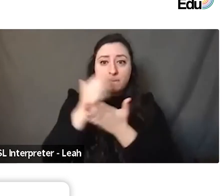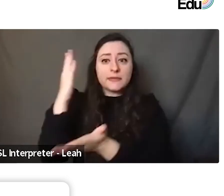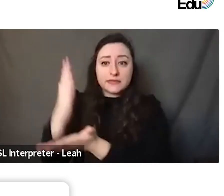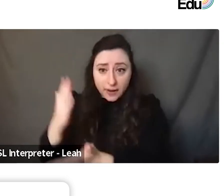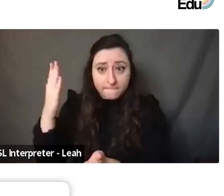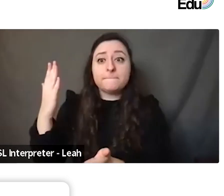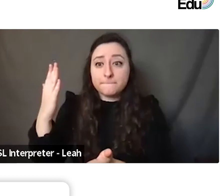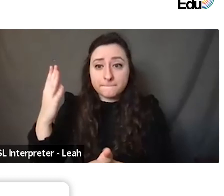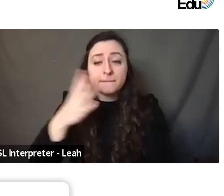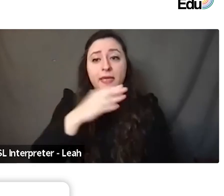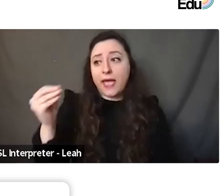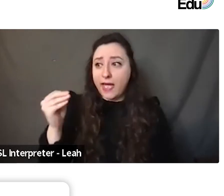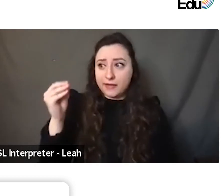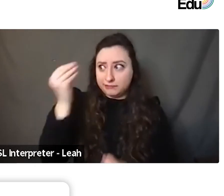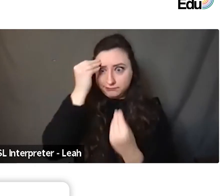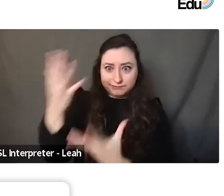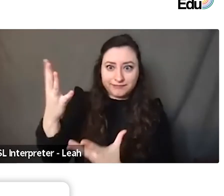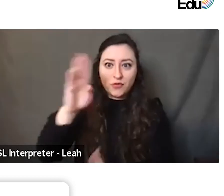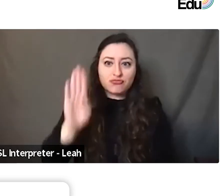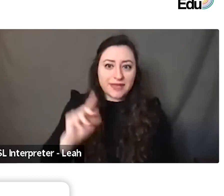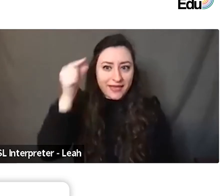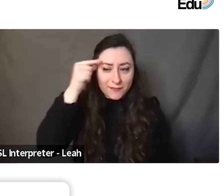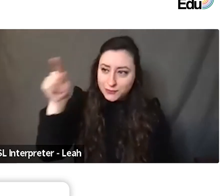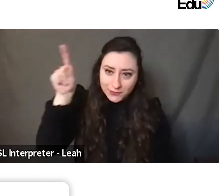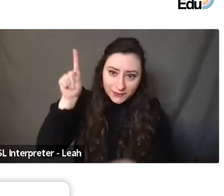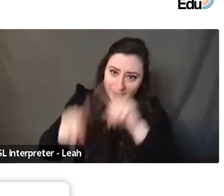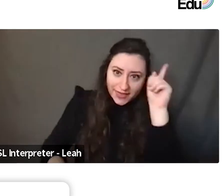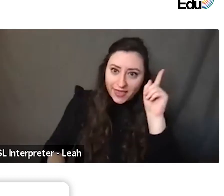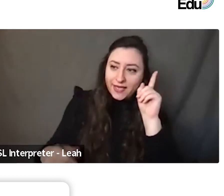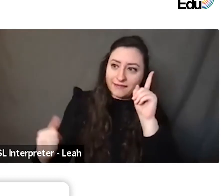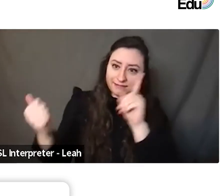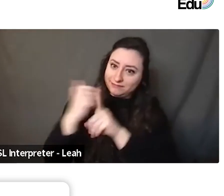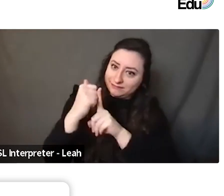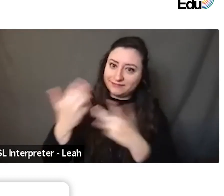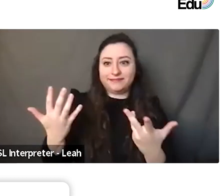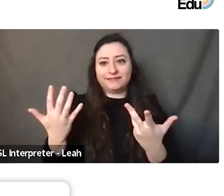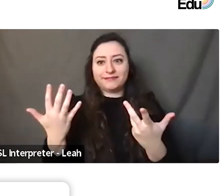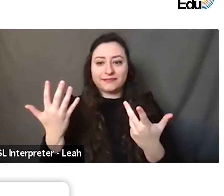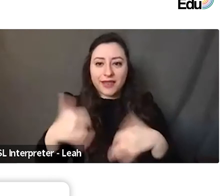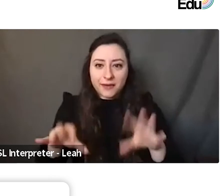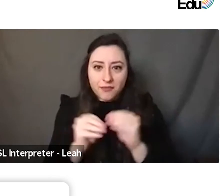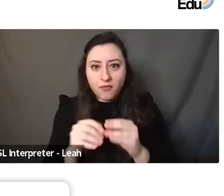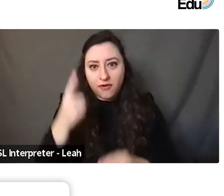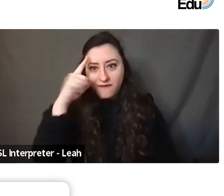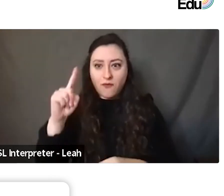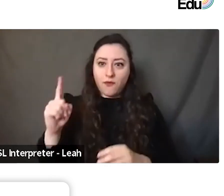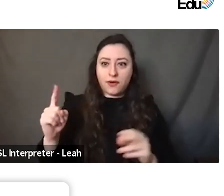Brazilian government that like you're not going to be fooled by their attempts to basically legalize forest